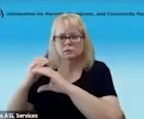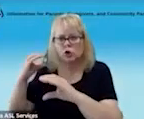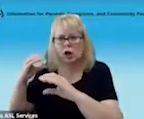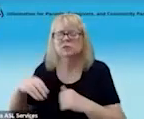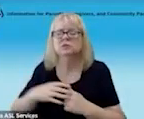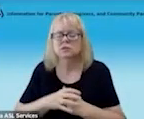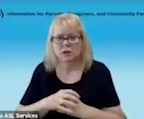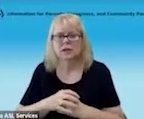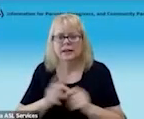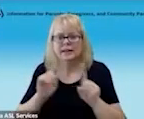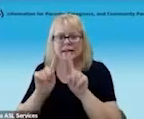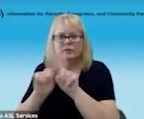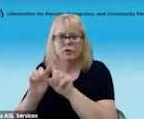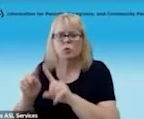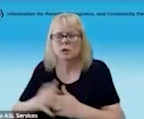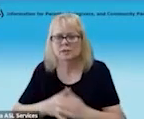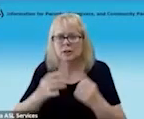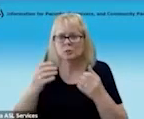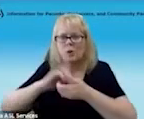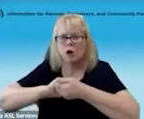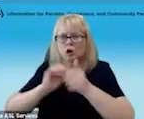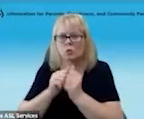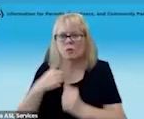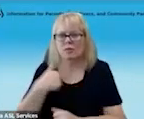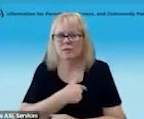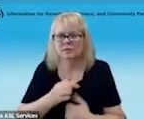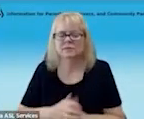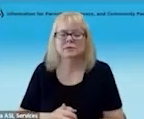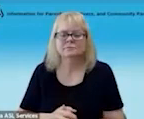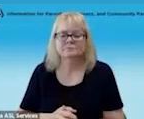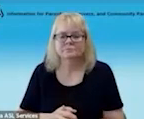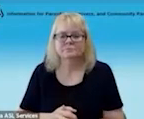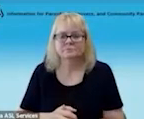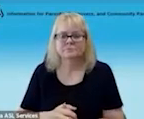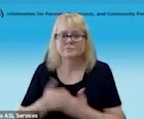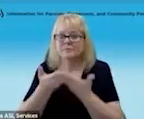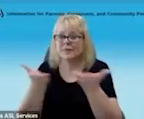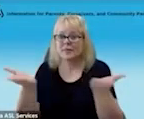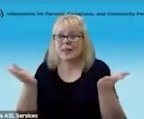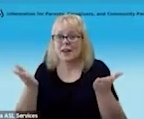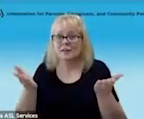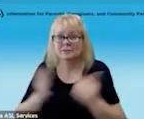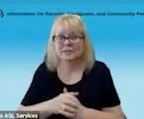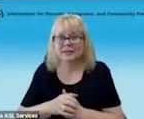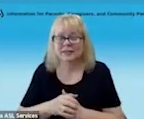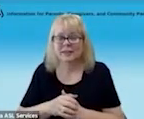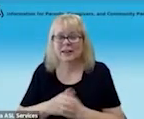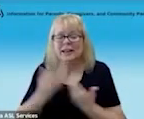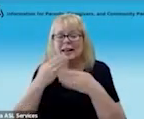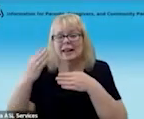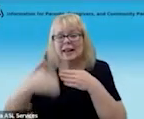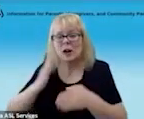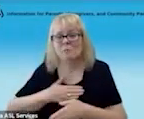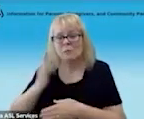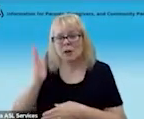please. As you can see in this photo, we conducted door-to-door canvassing, talked to the street vendor, laundromat client, donut